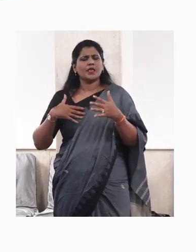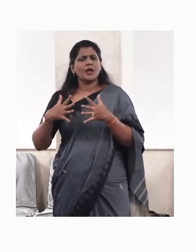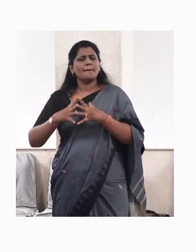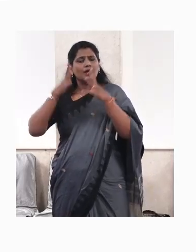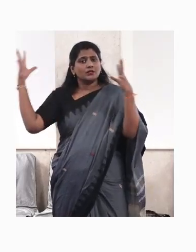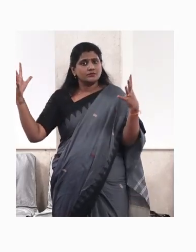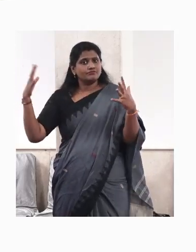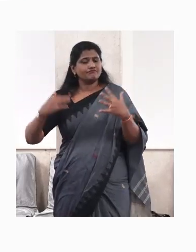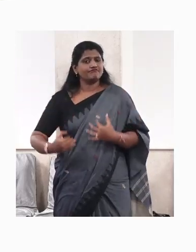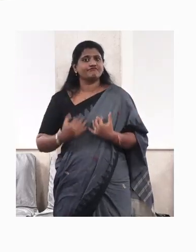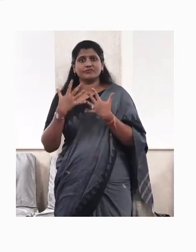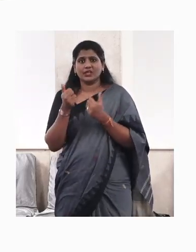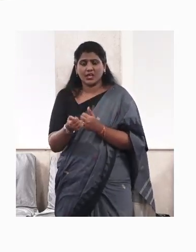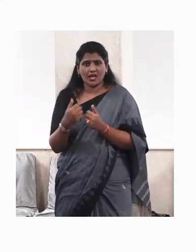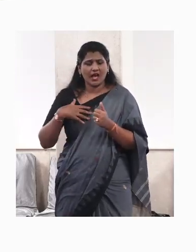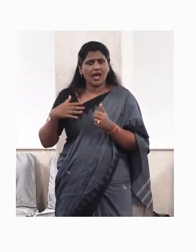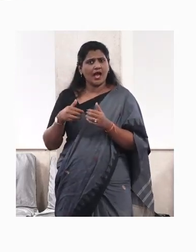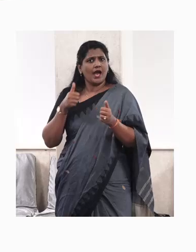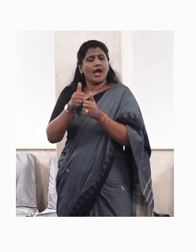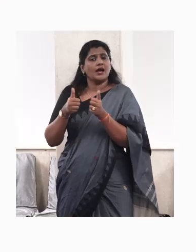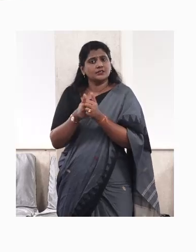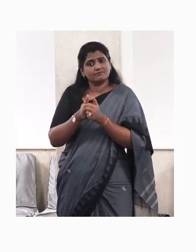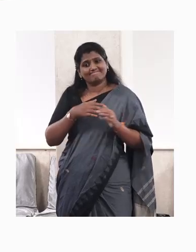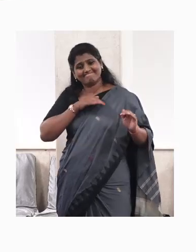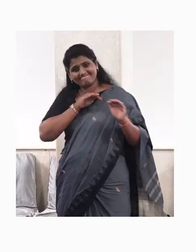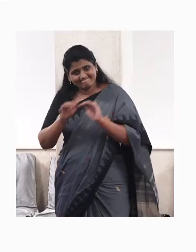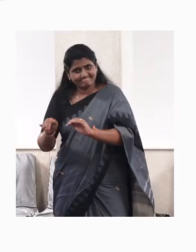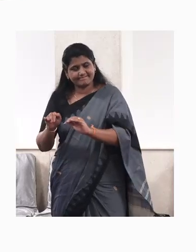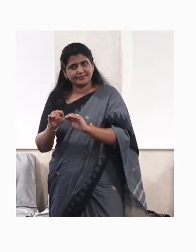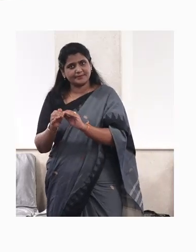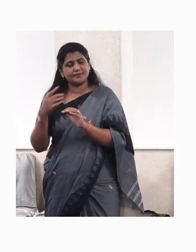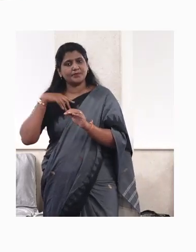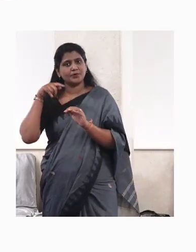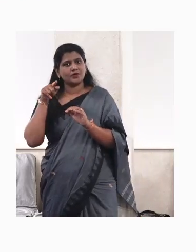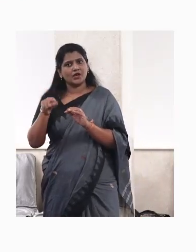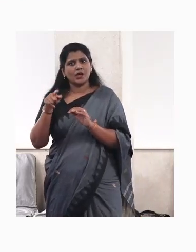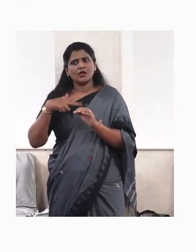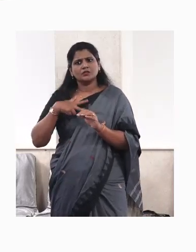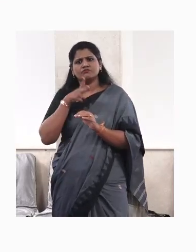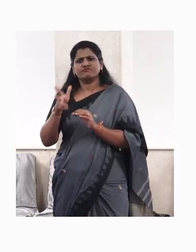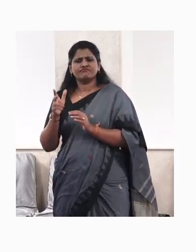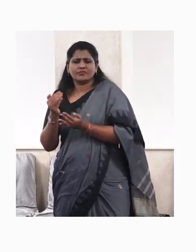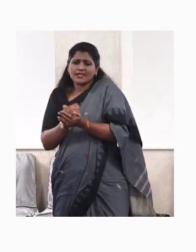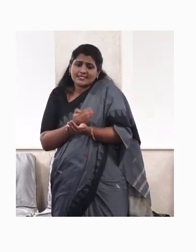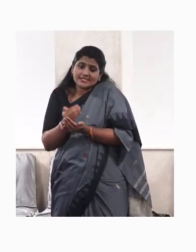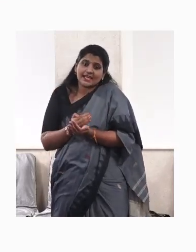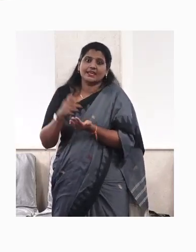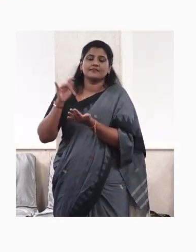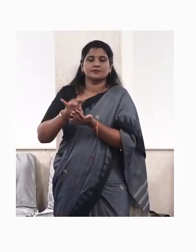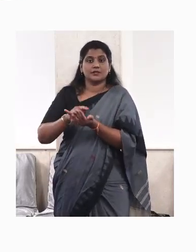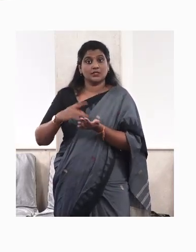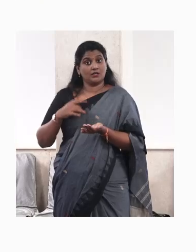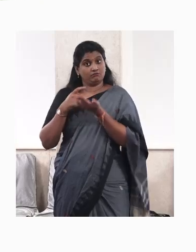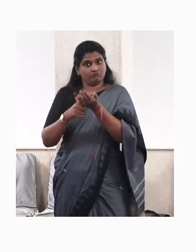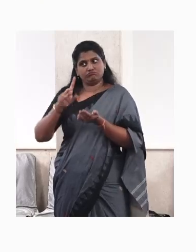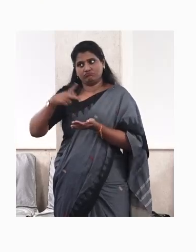grace and a system which supports you to say it in a safe space, but at the same respect the